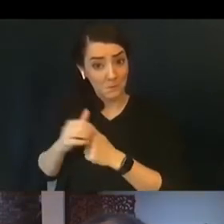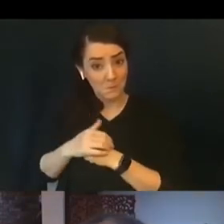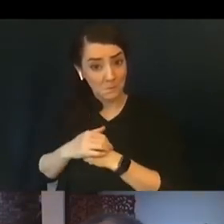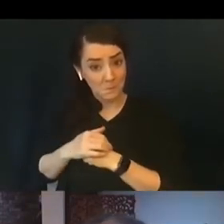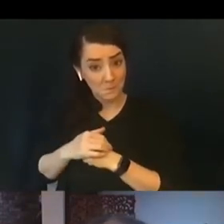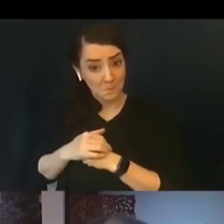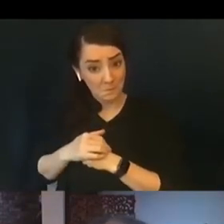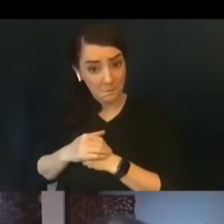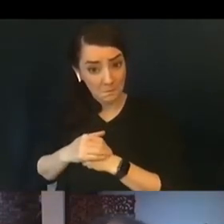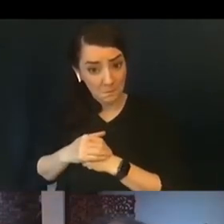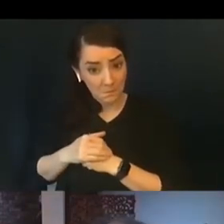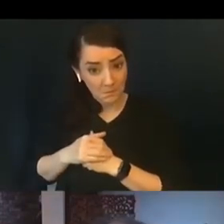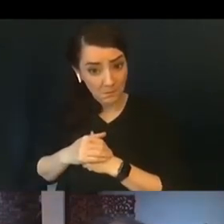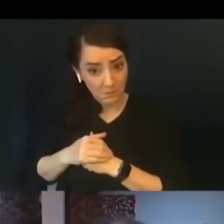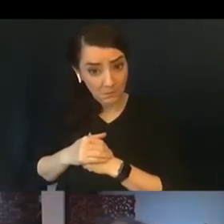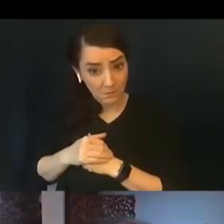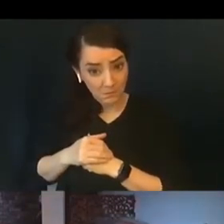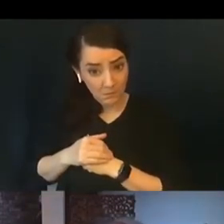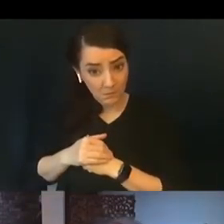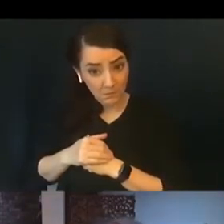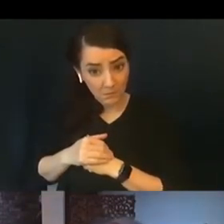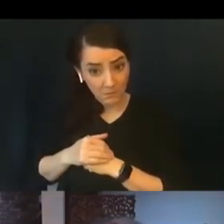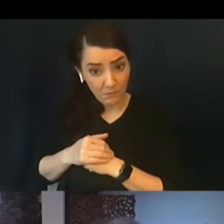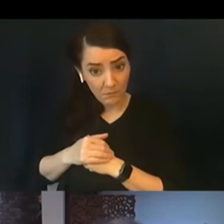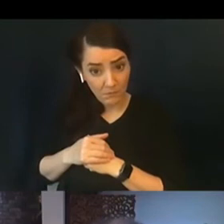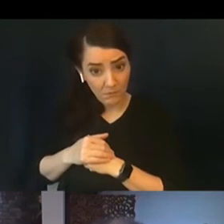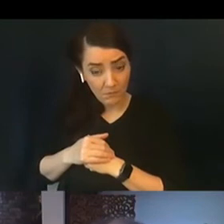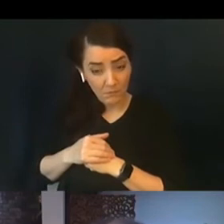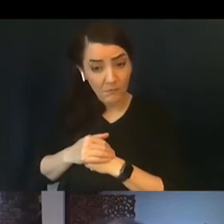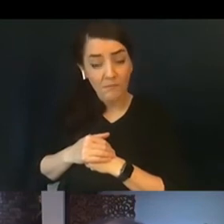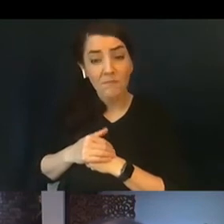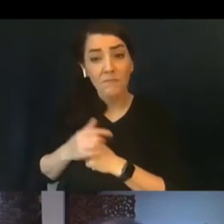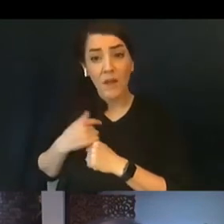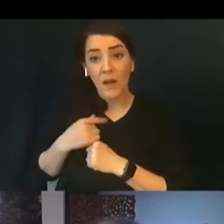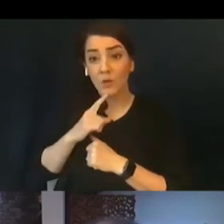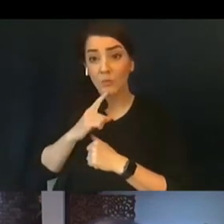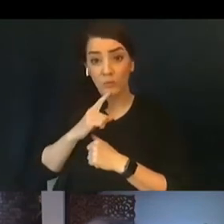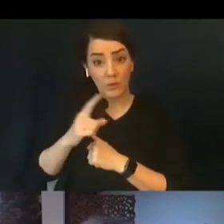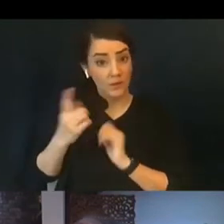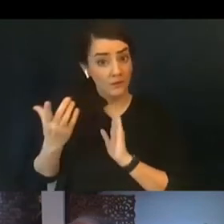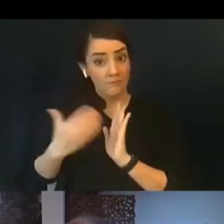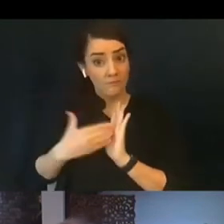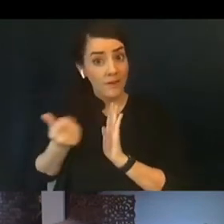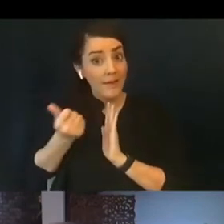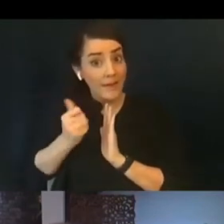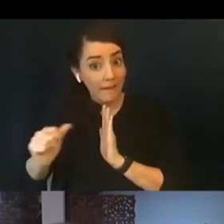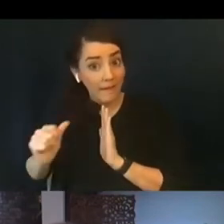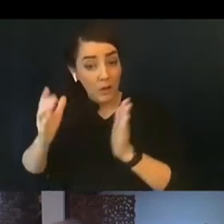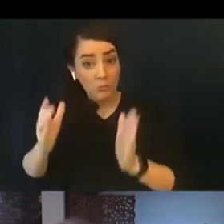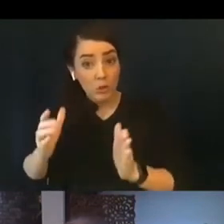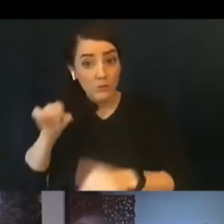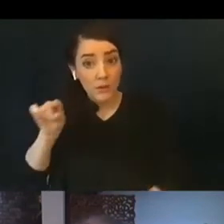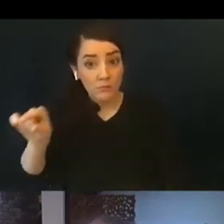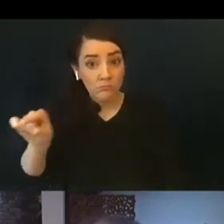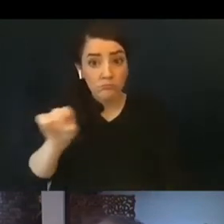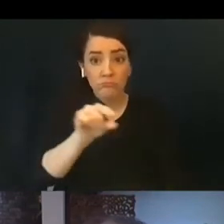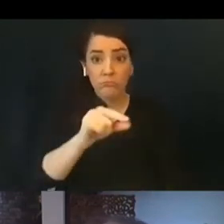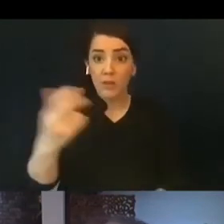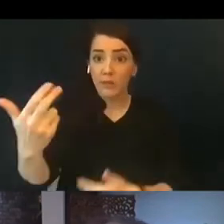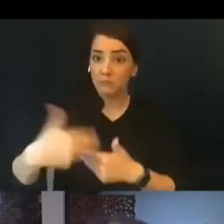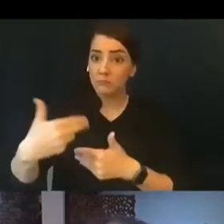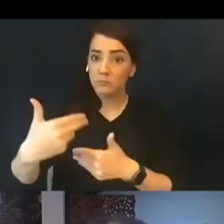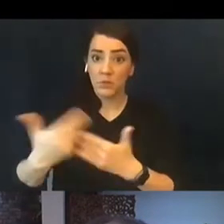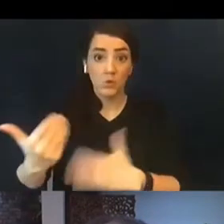you would be able to do that, George. And I would encourage participants to keep putting in your questions